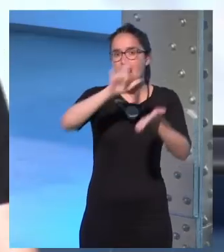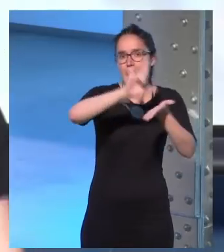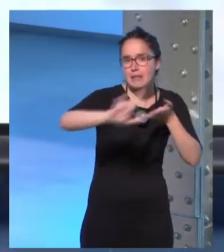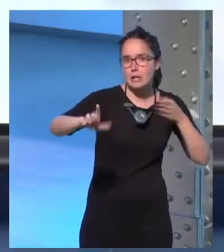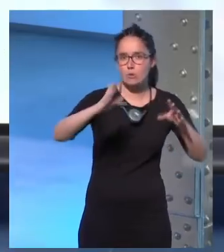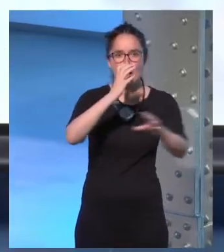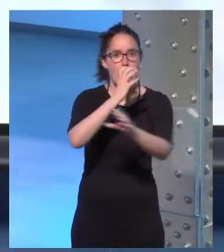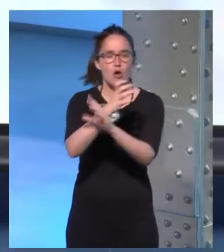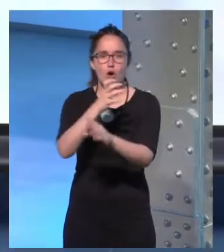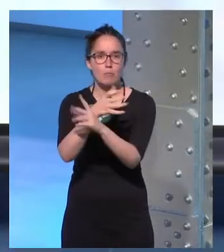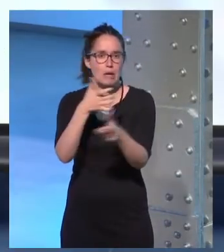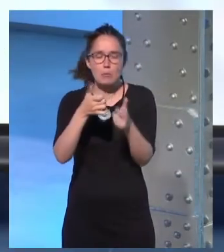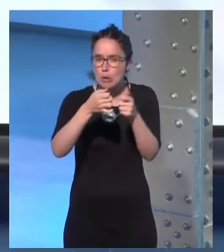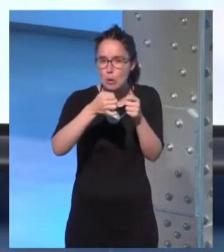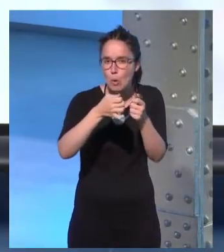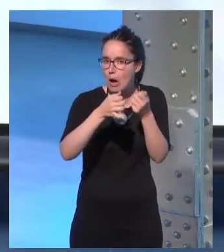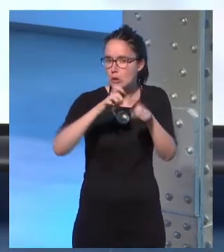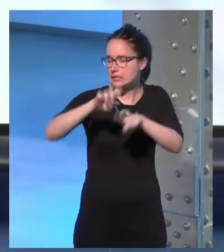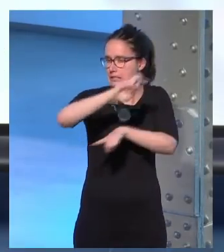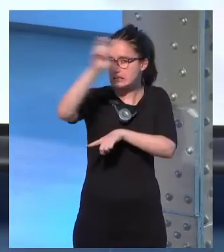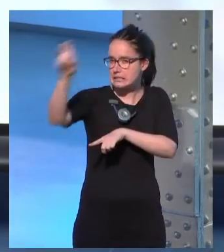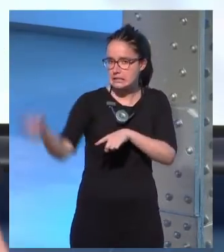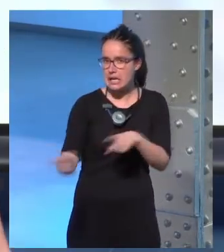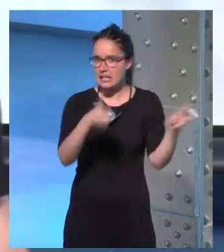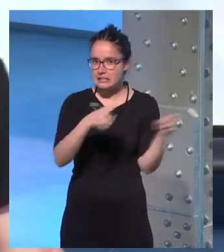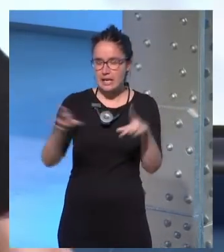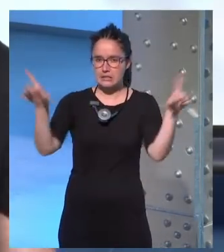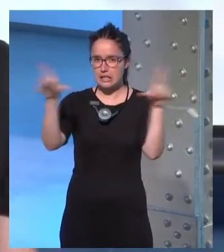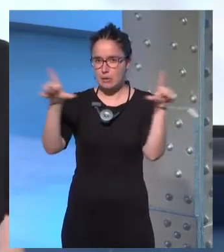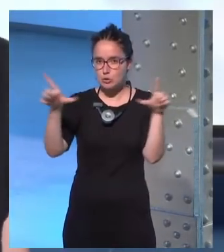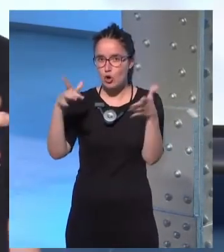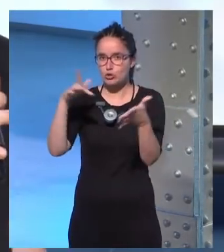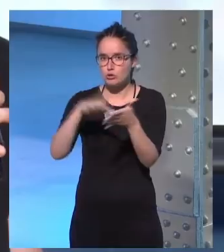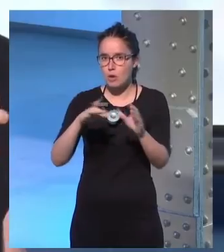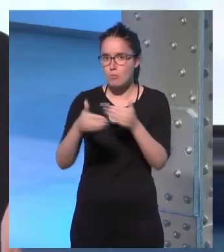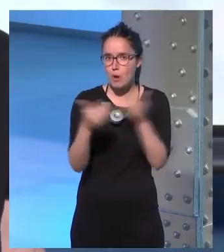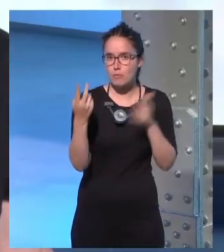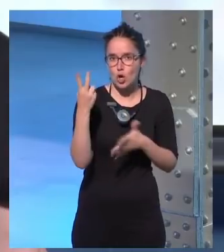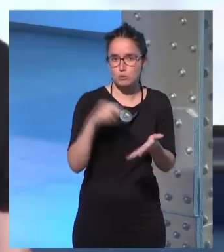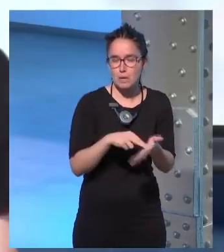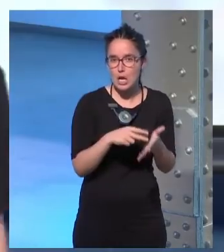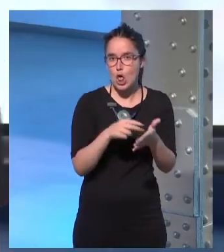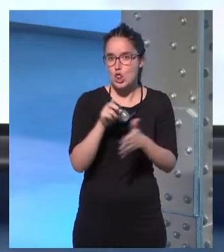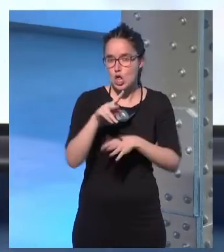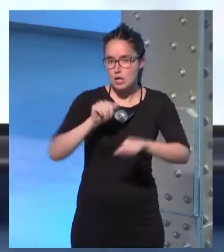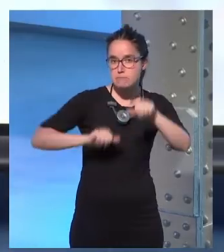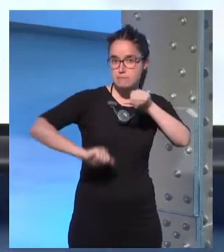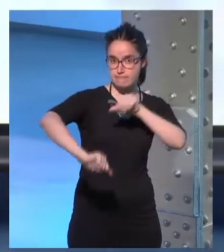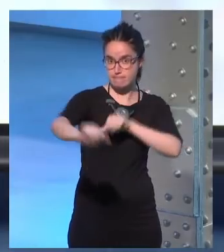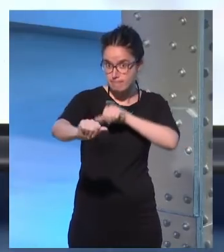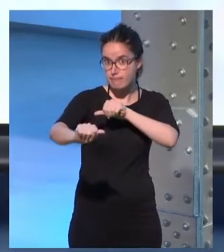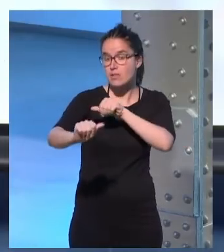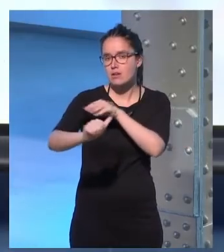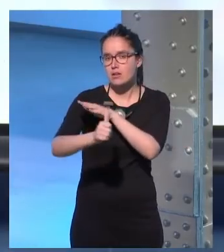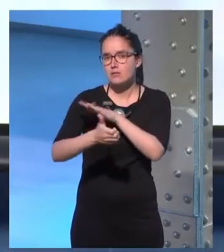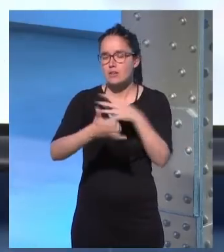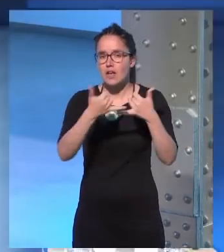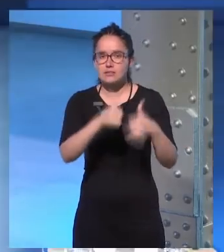genre of science fiction, both in video games, TV series, shows, and books. This is a